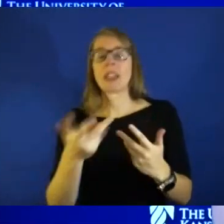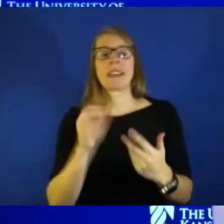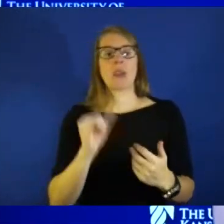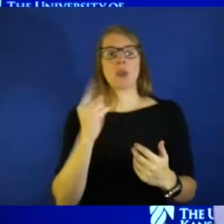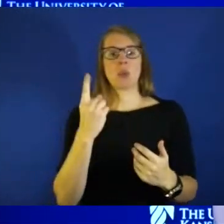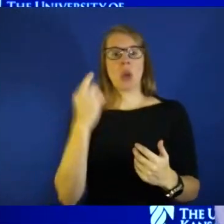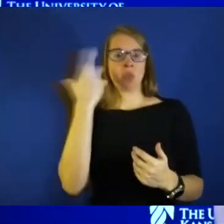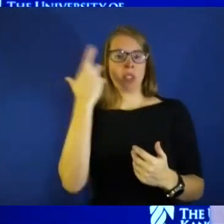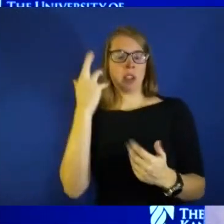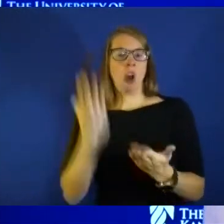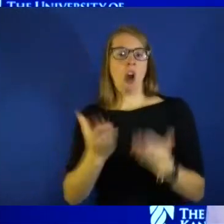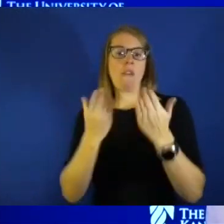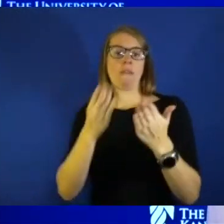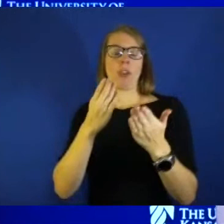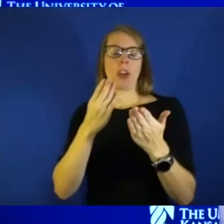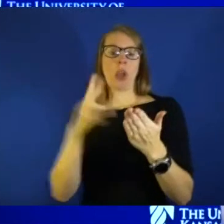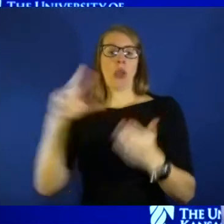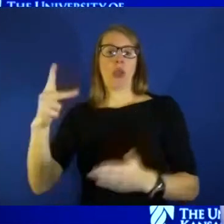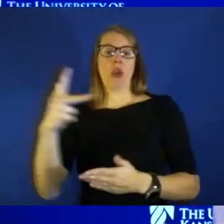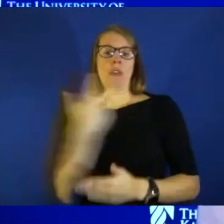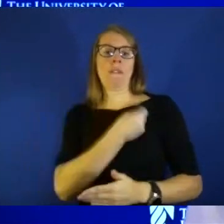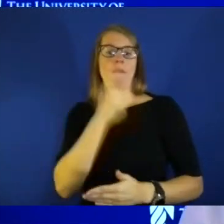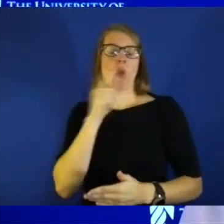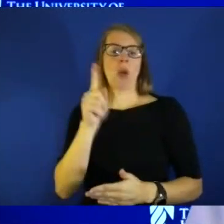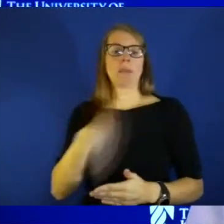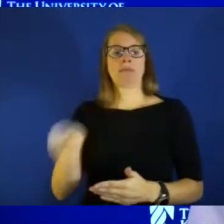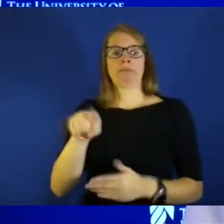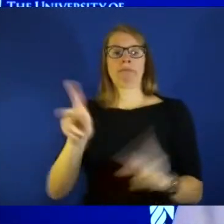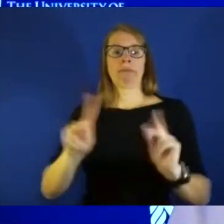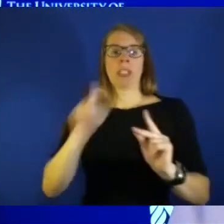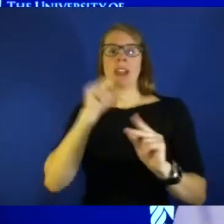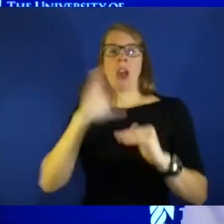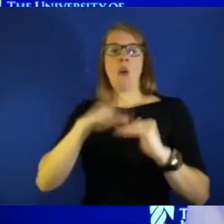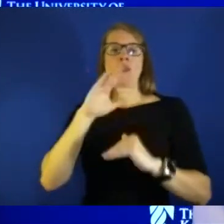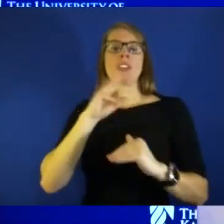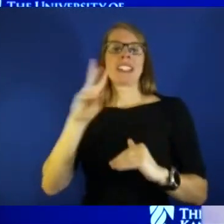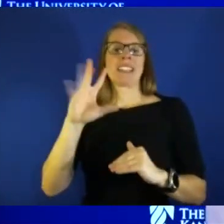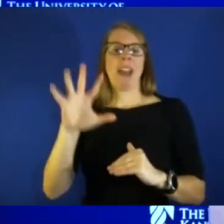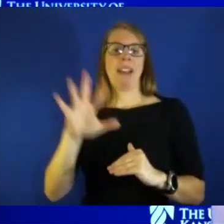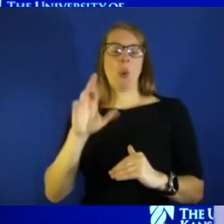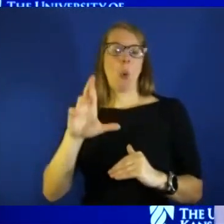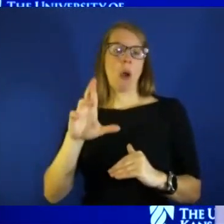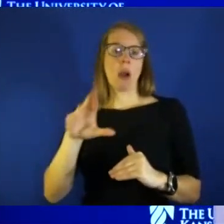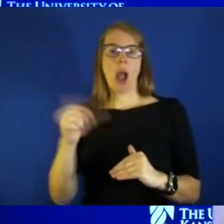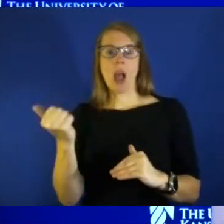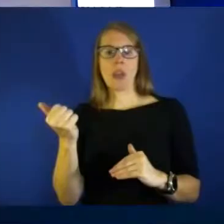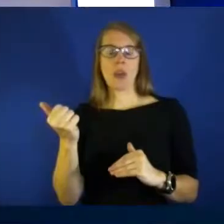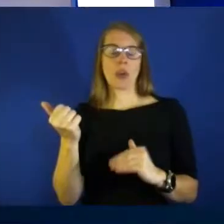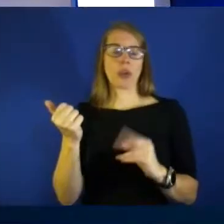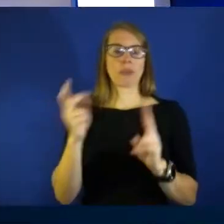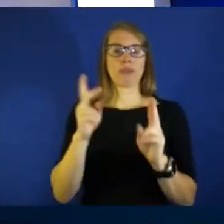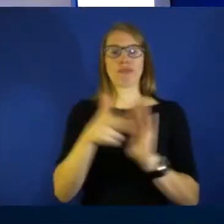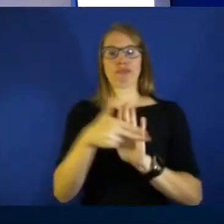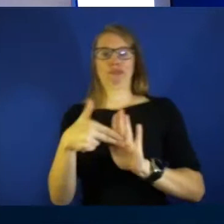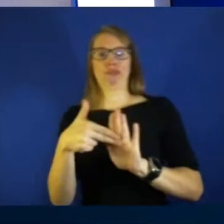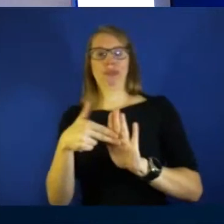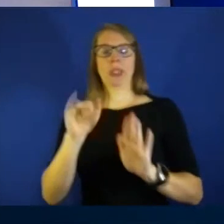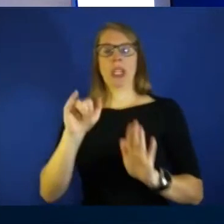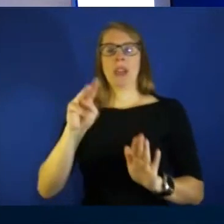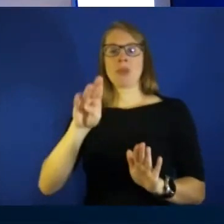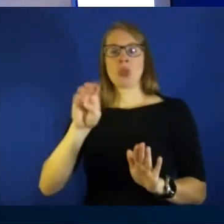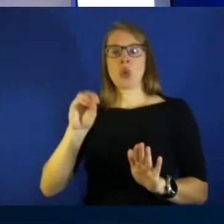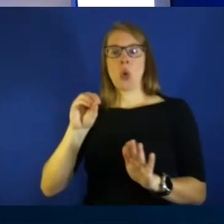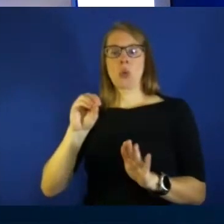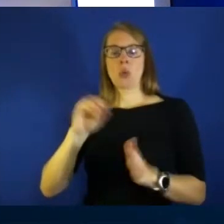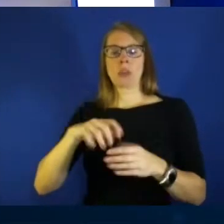these boosters to those people who were not over 65 or otherwise immunosuppressed. Dr. Bahr, you went over this just a bit, but